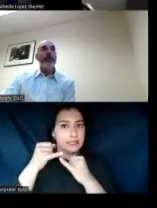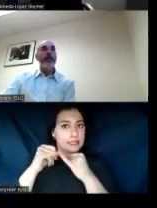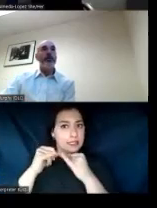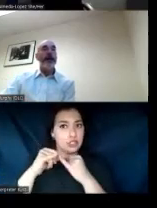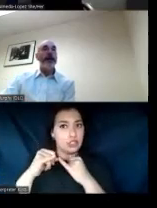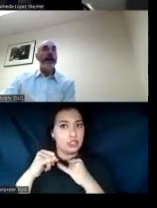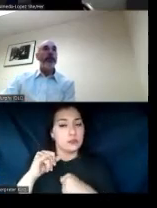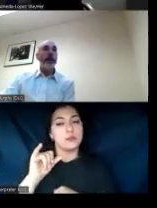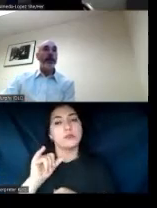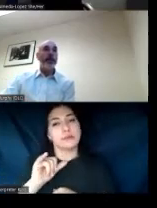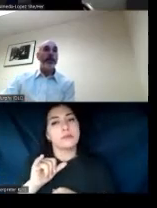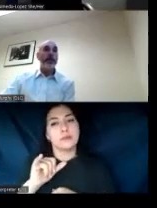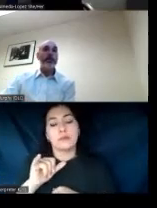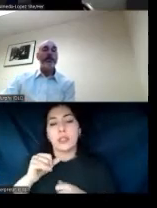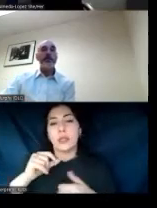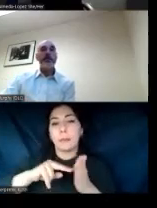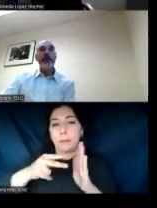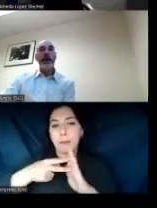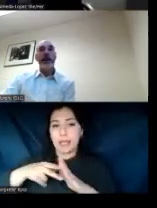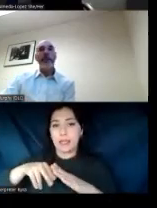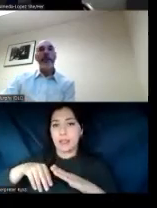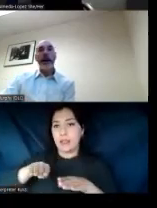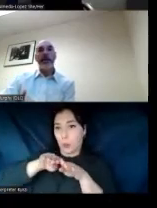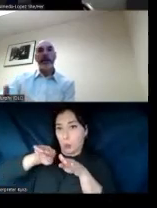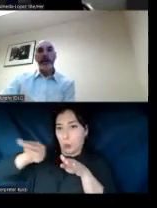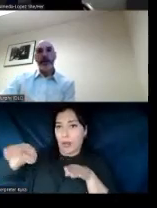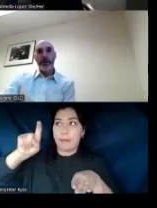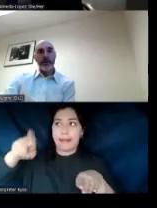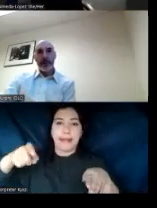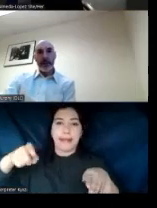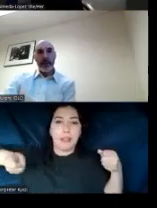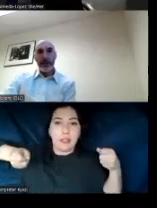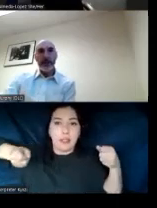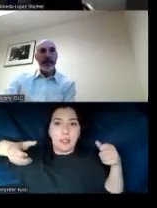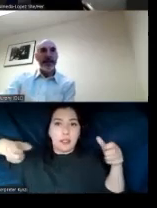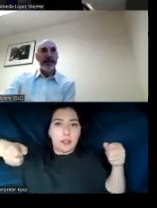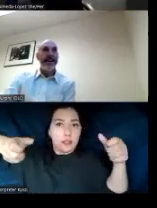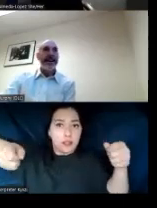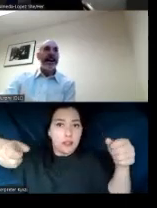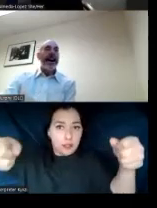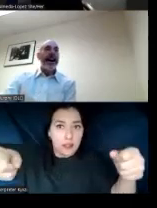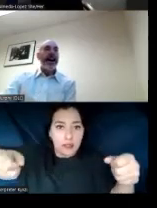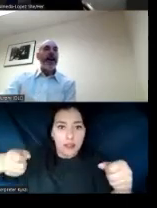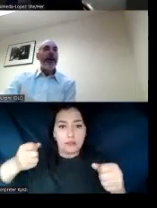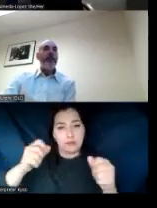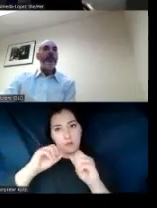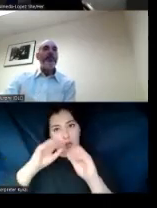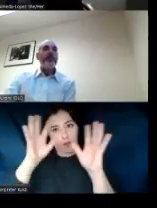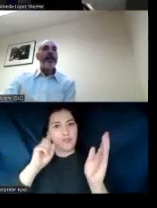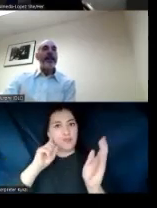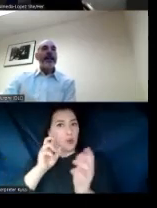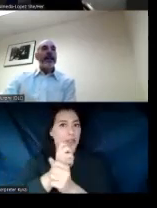ramp should have handrails, obviously for safety.